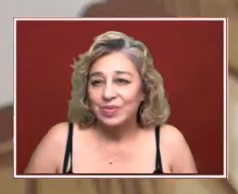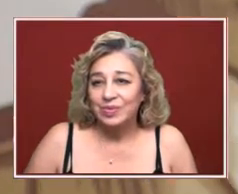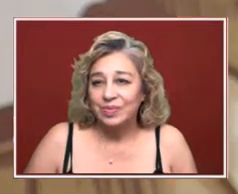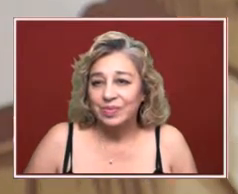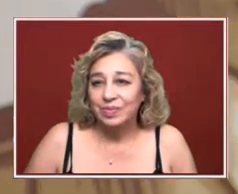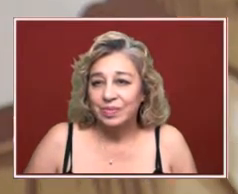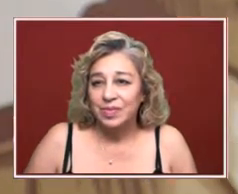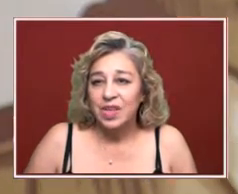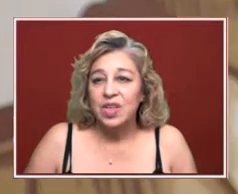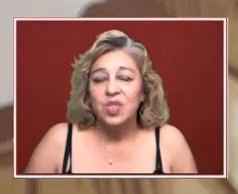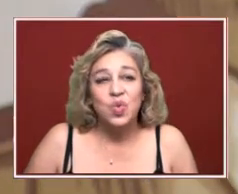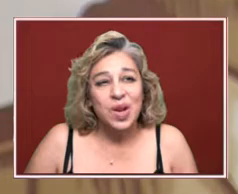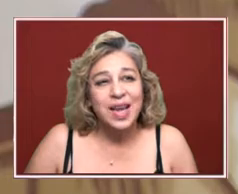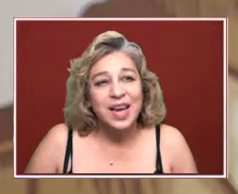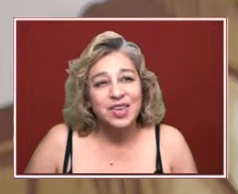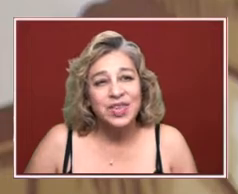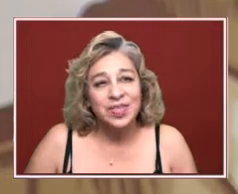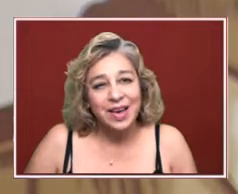300,000.